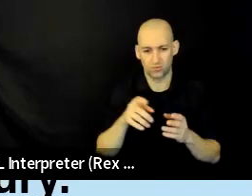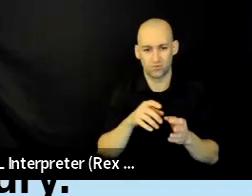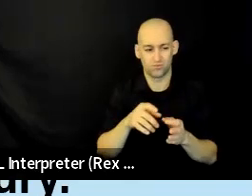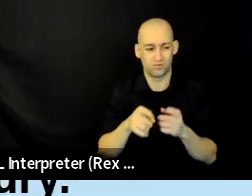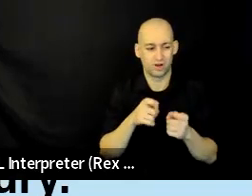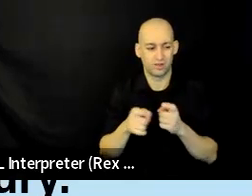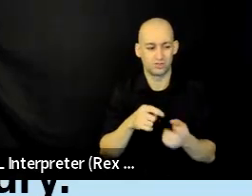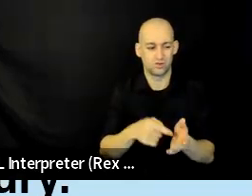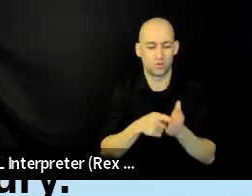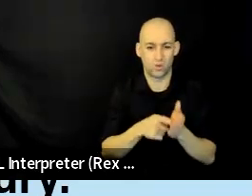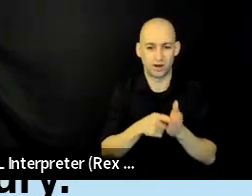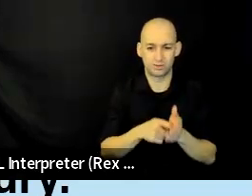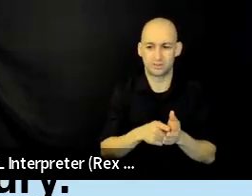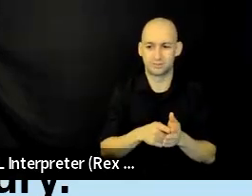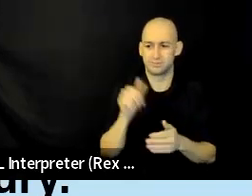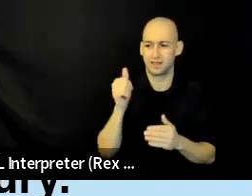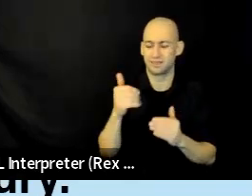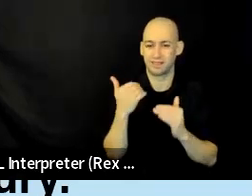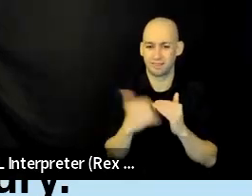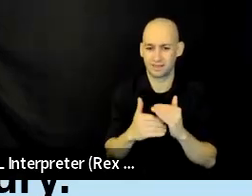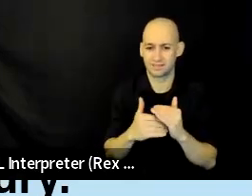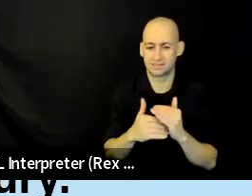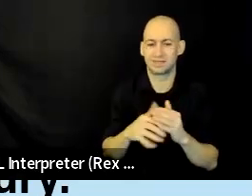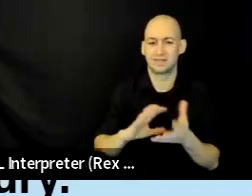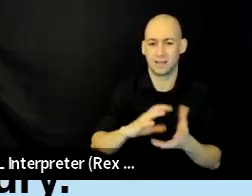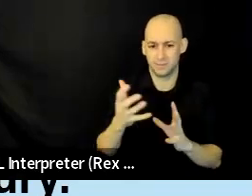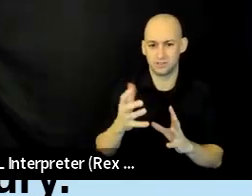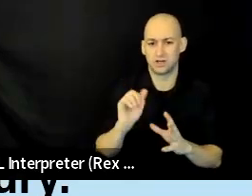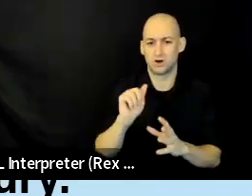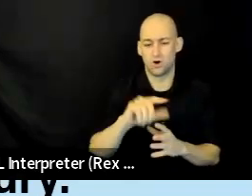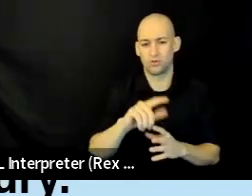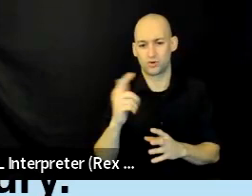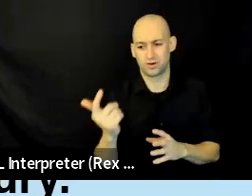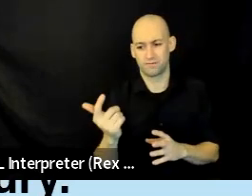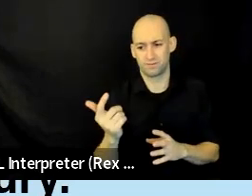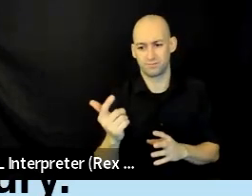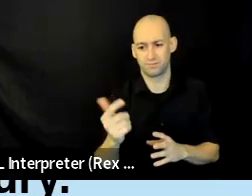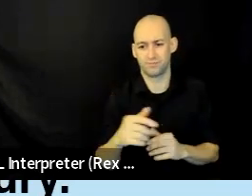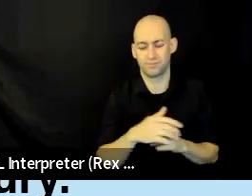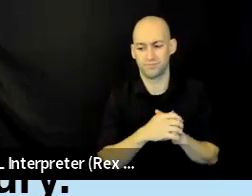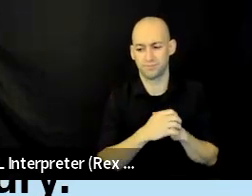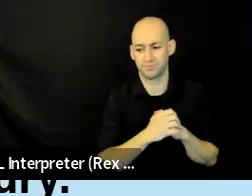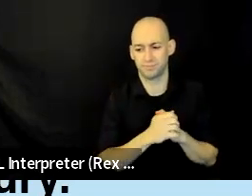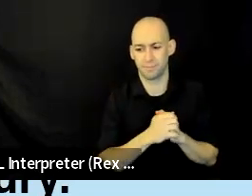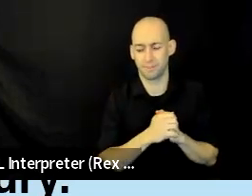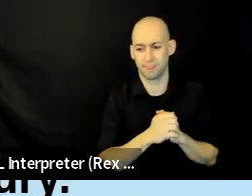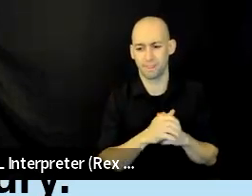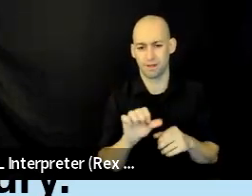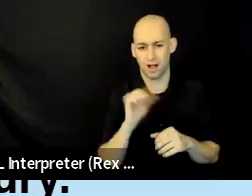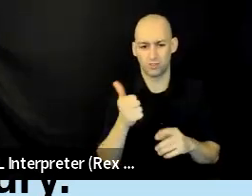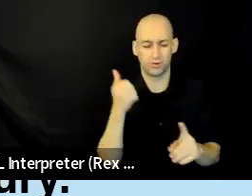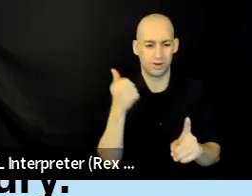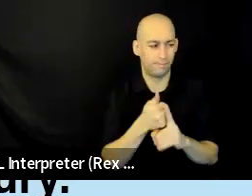least environmentally damaging practical alternative, which is the proposed alignment. The other impacts